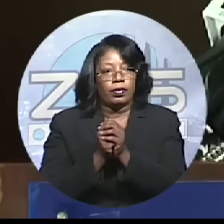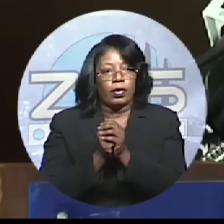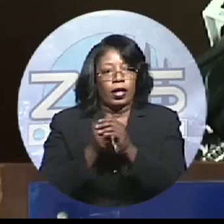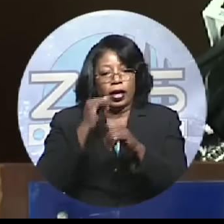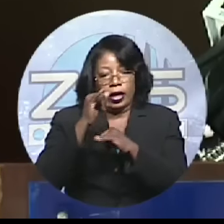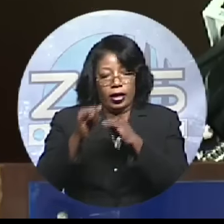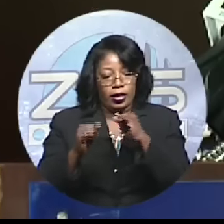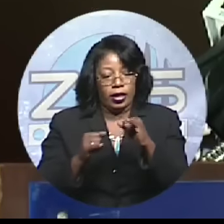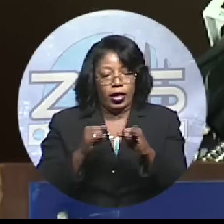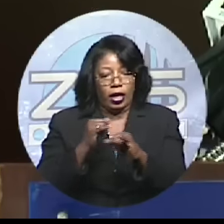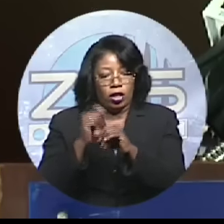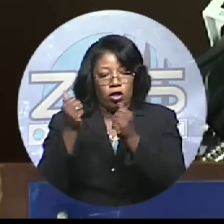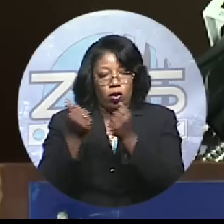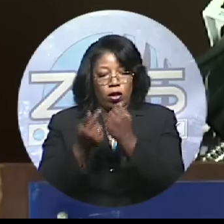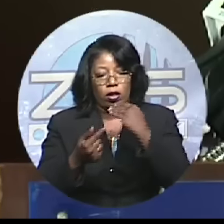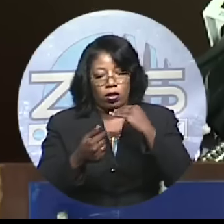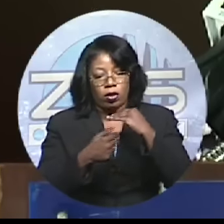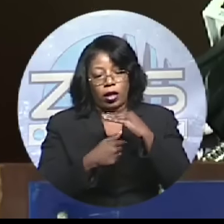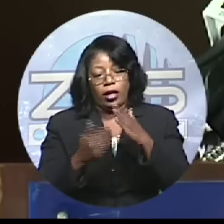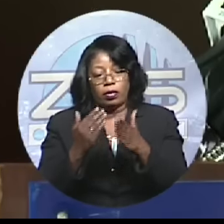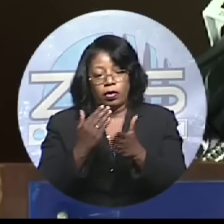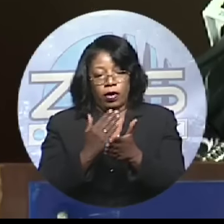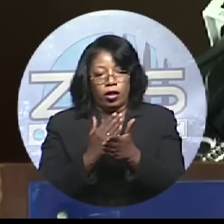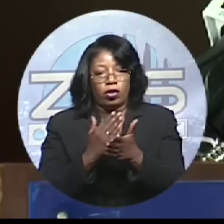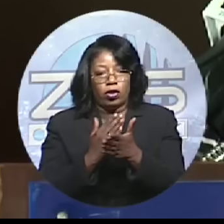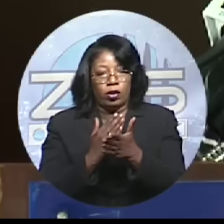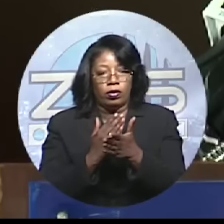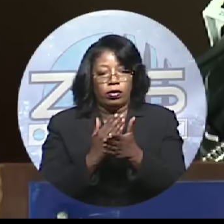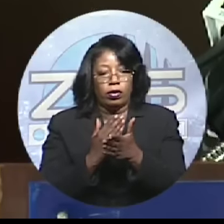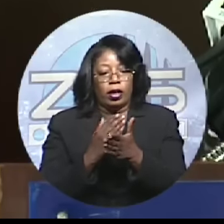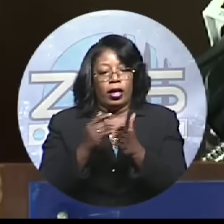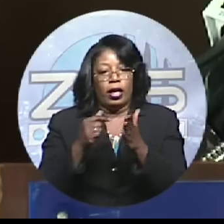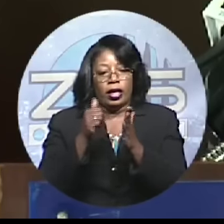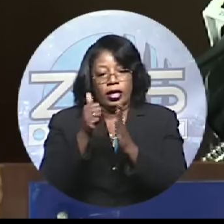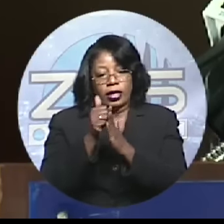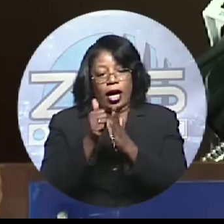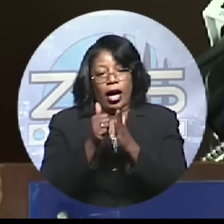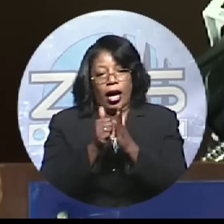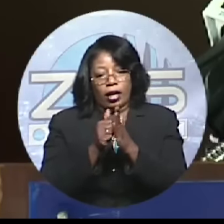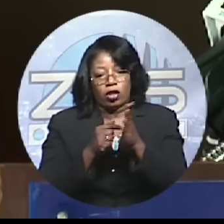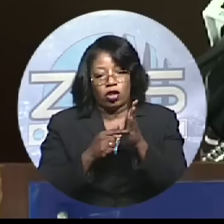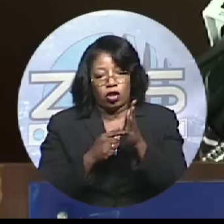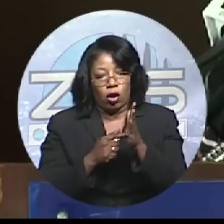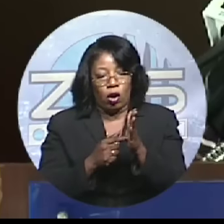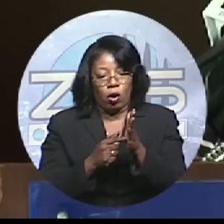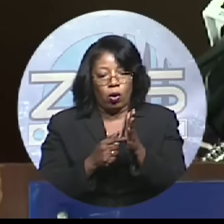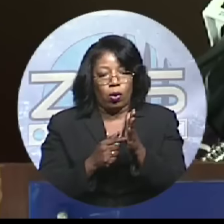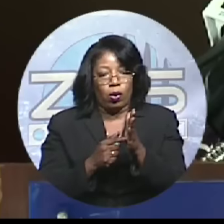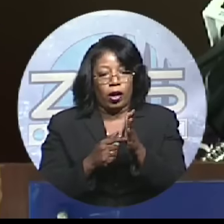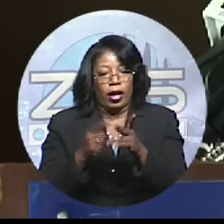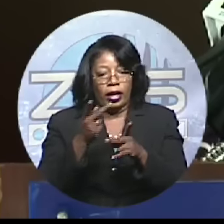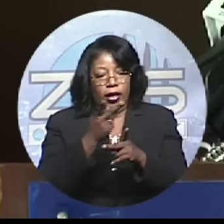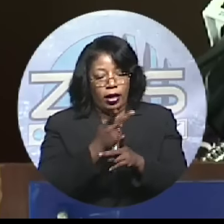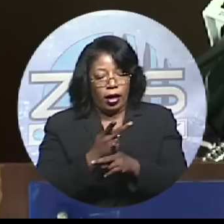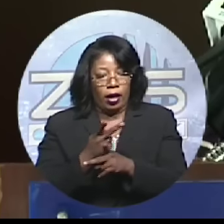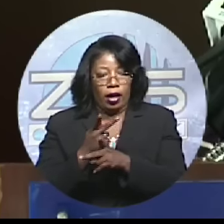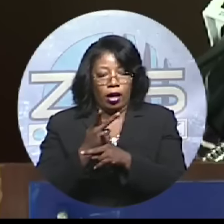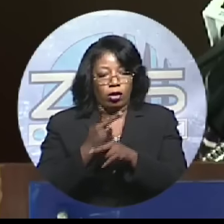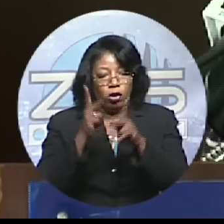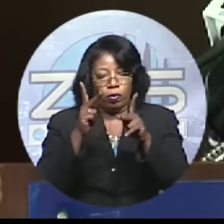International Association of Suicide Prevention, the act of showing care and concern to someone who